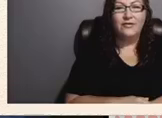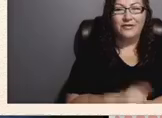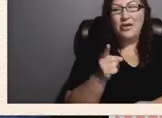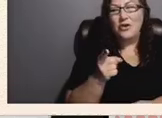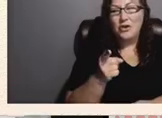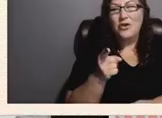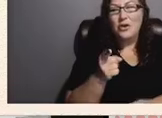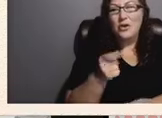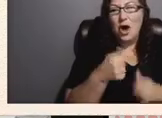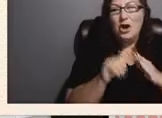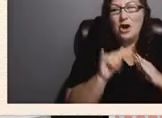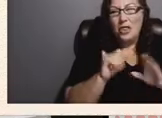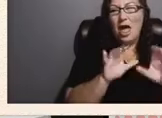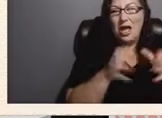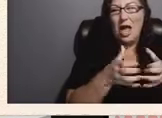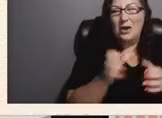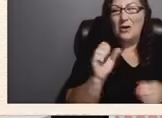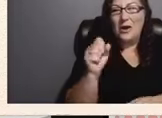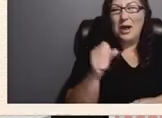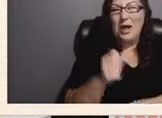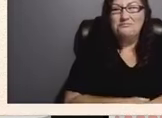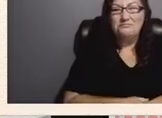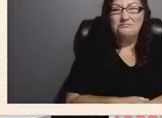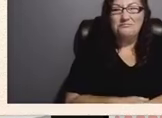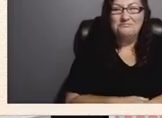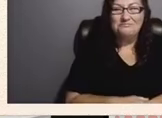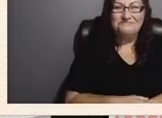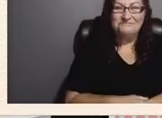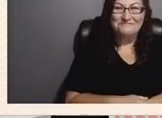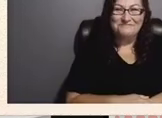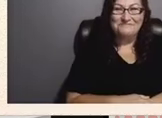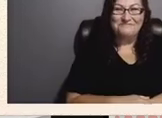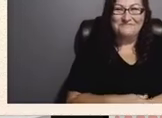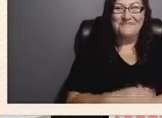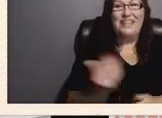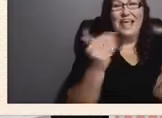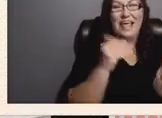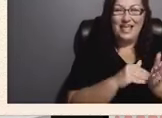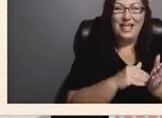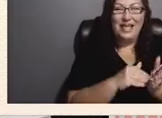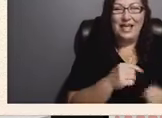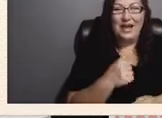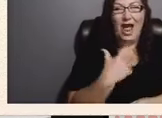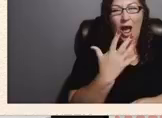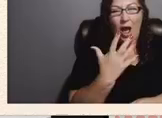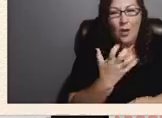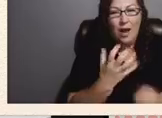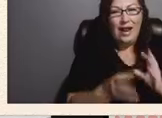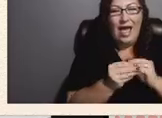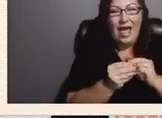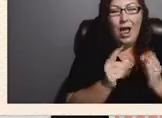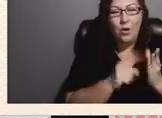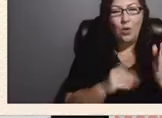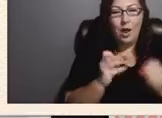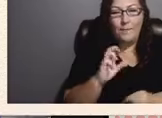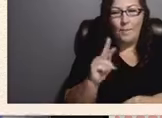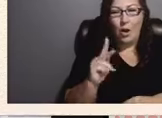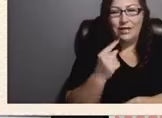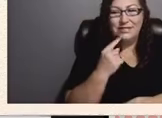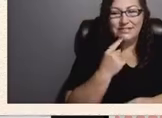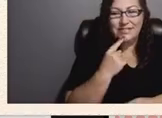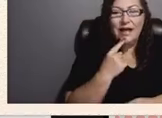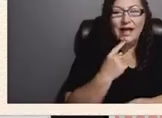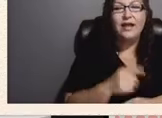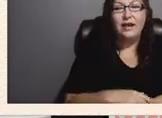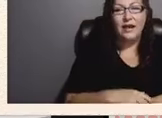that category. So yeah, again, I want to piggyback a little bit off of Mark. I think it was. It is an